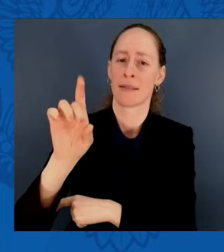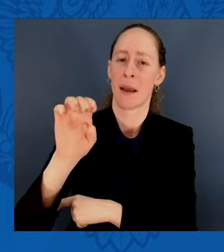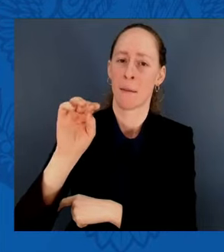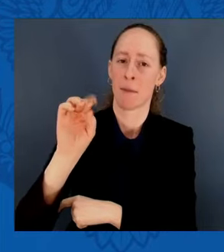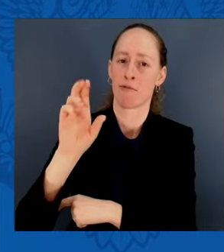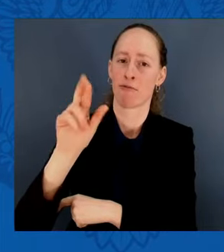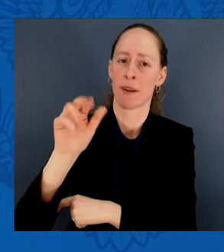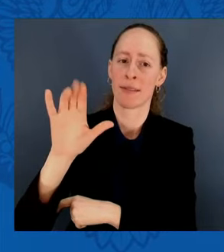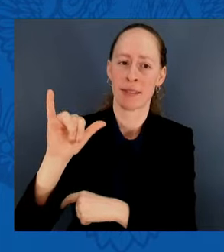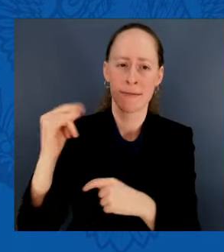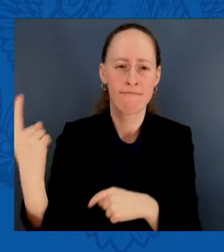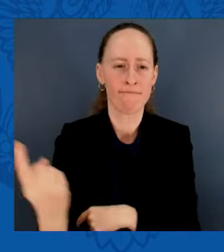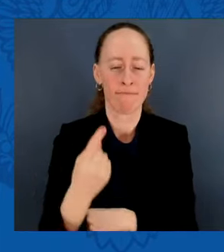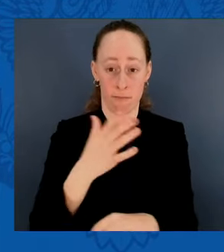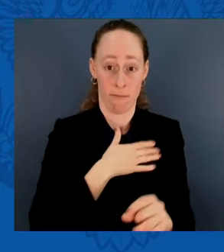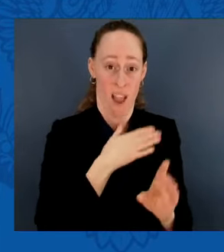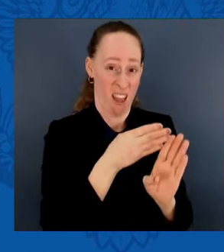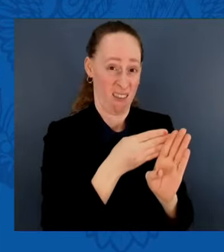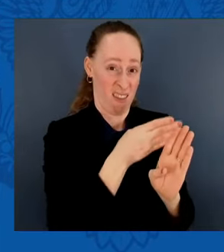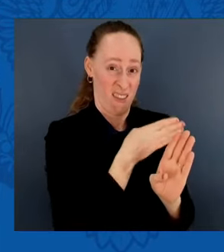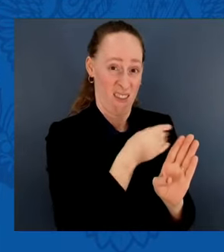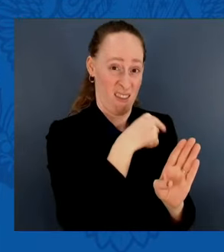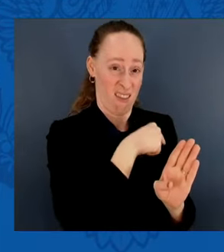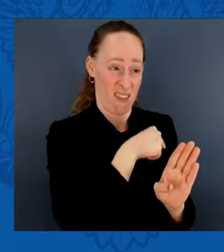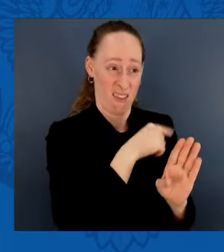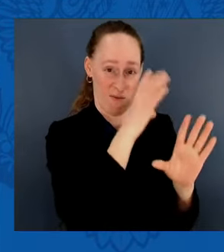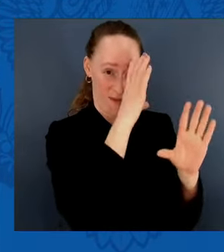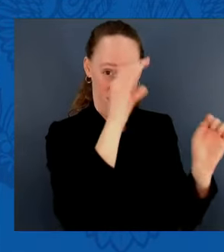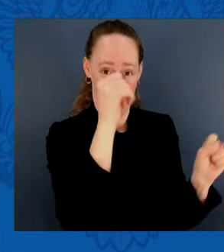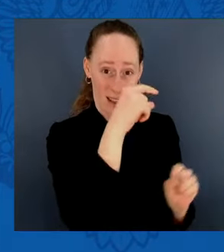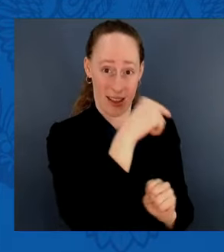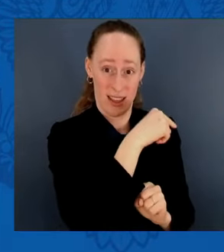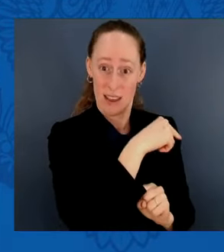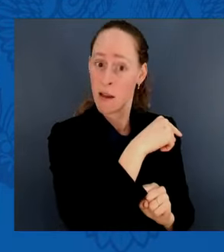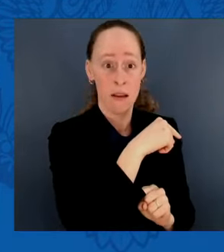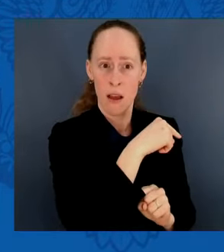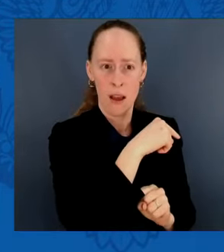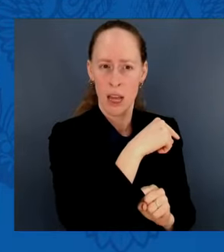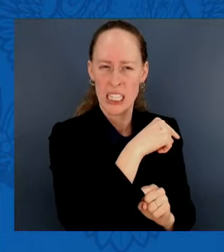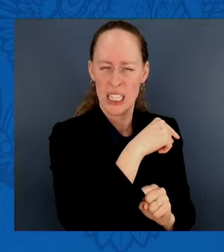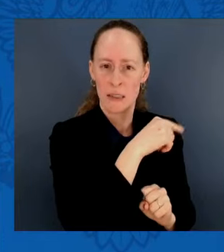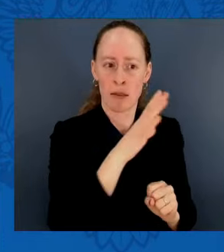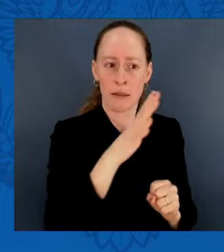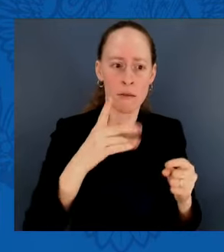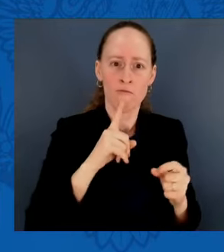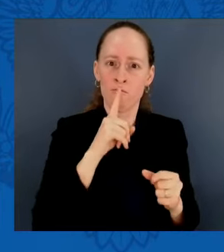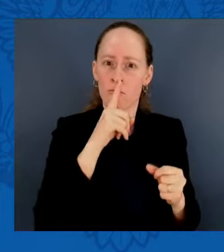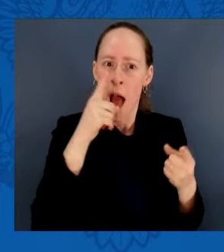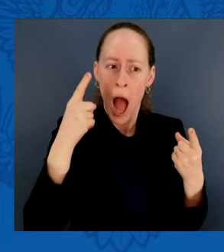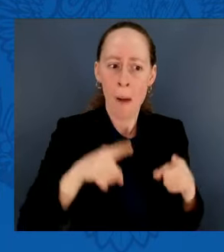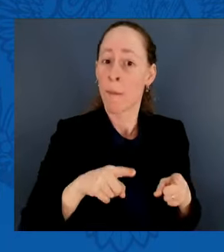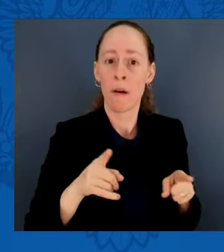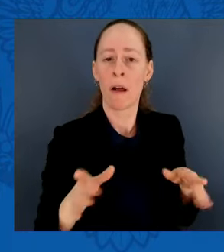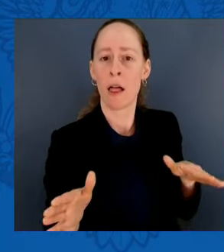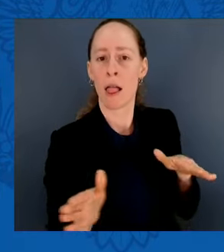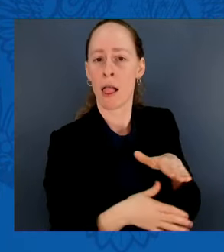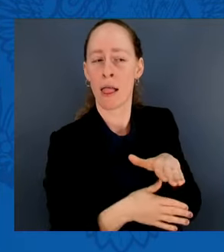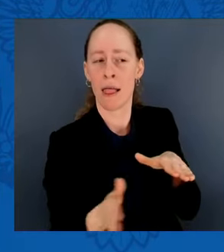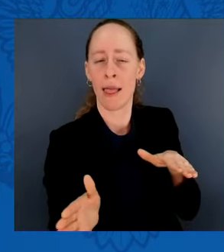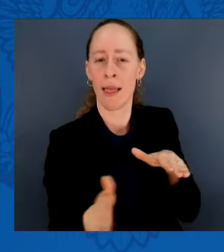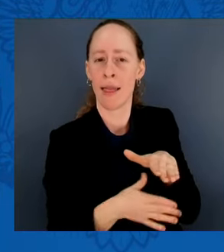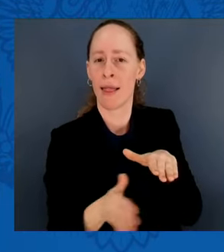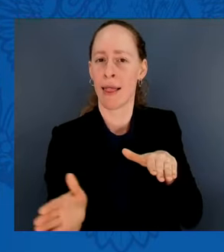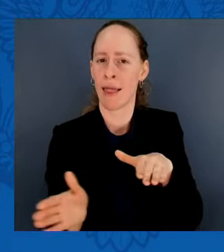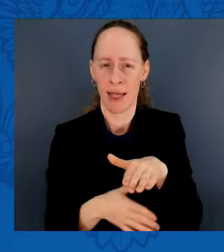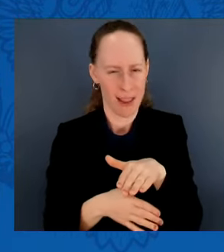will not do that. This is the moment to speak the truth and to bury the lies. Here's the simple truth. You